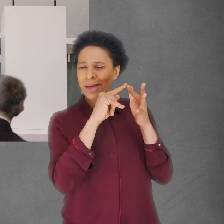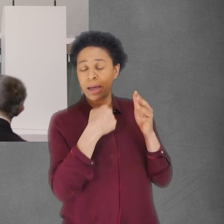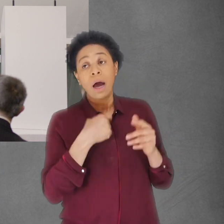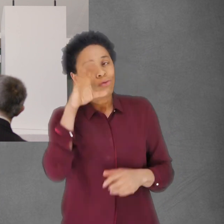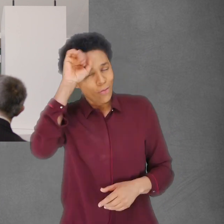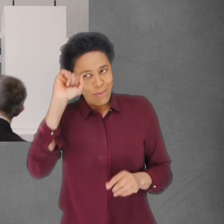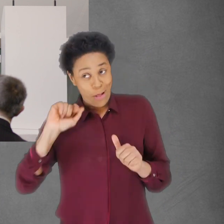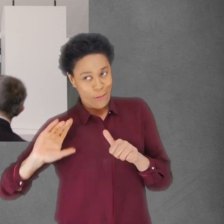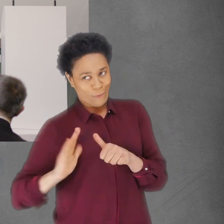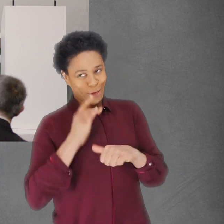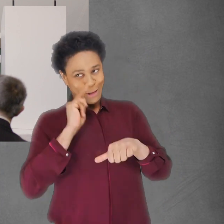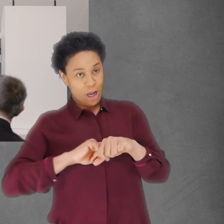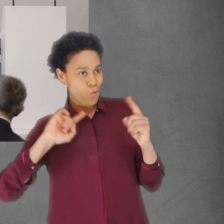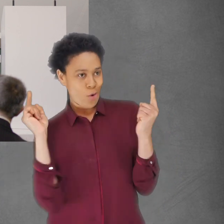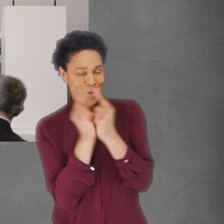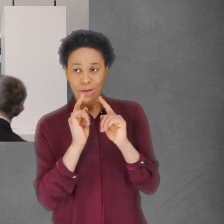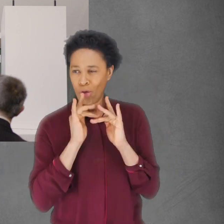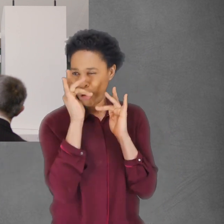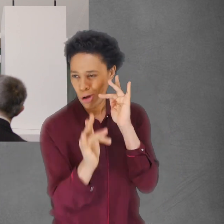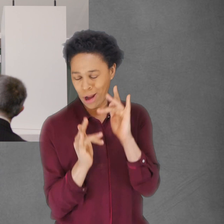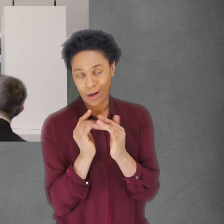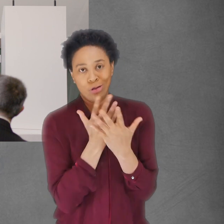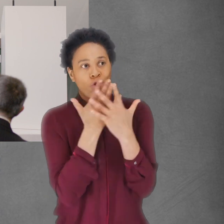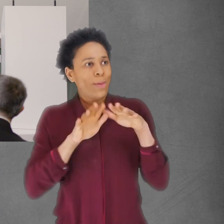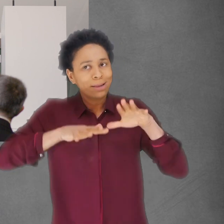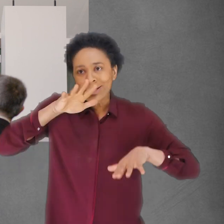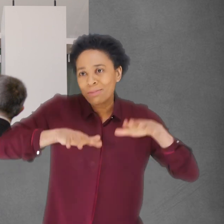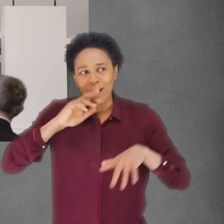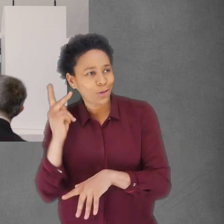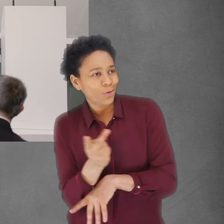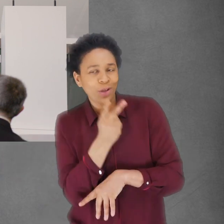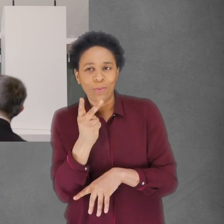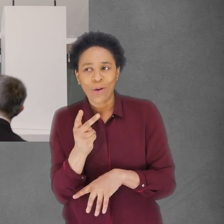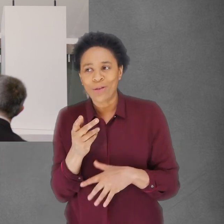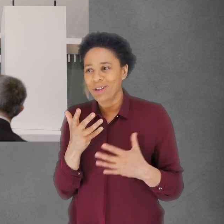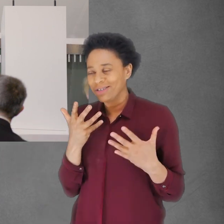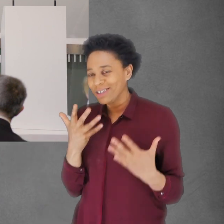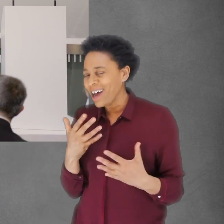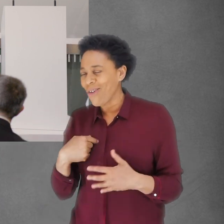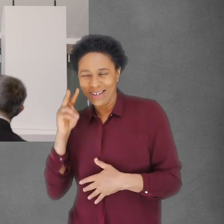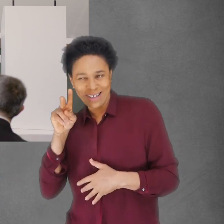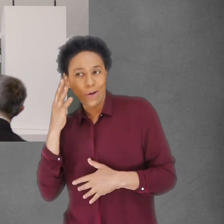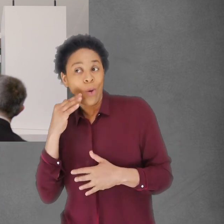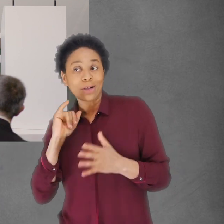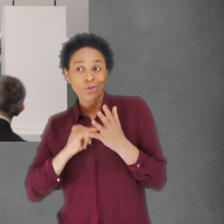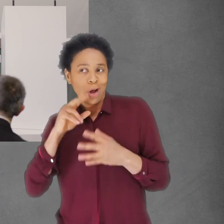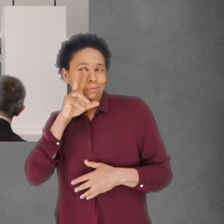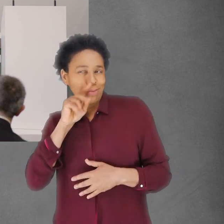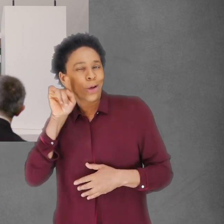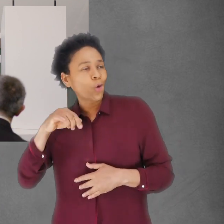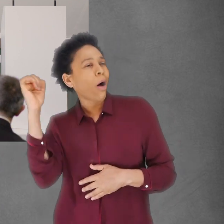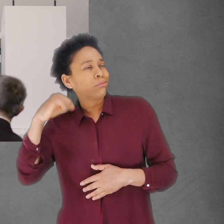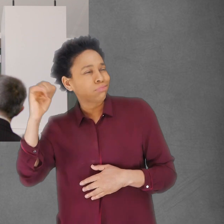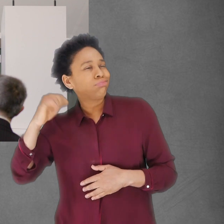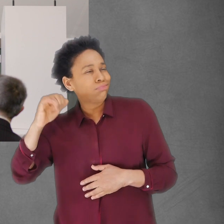there were so many synergies between you, and even now when Sumayya is talking, I can see you nodding, and I know that you share so many of the same